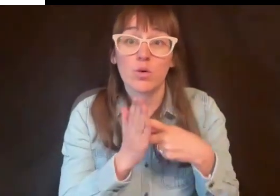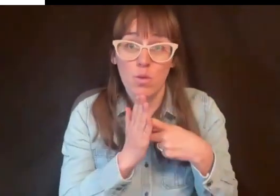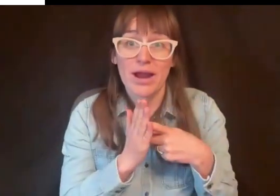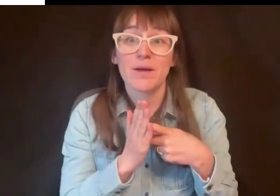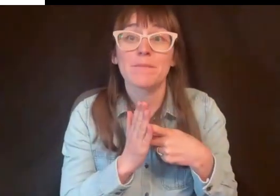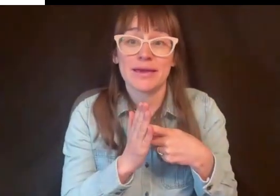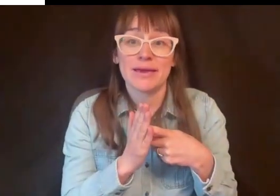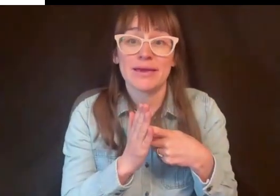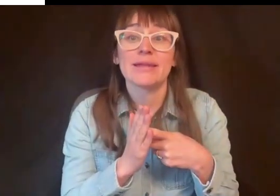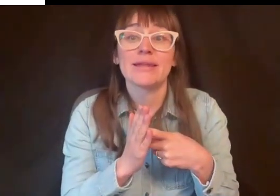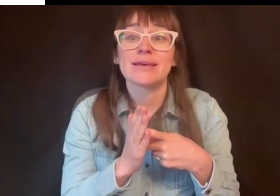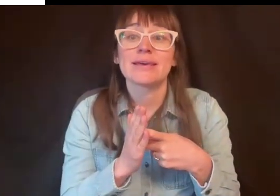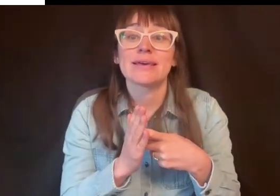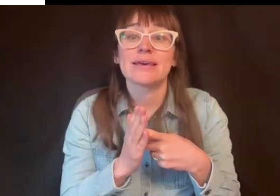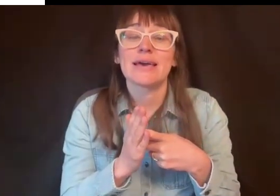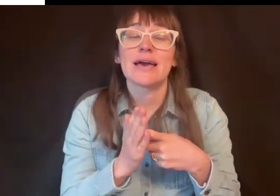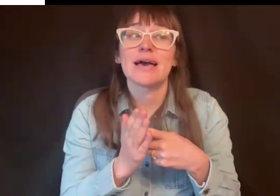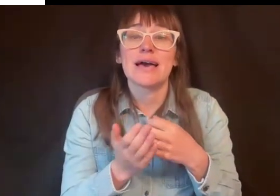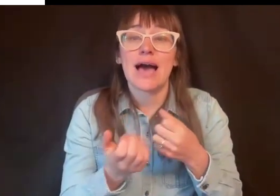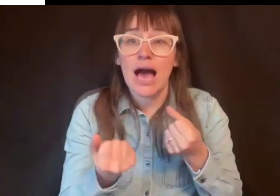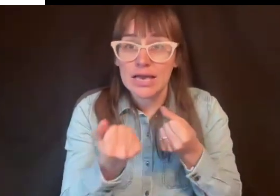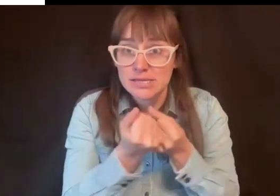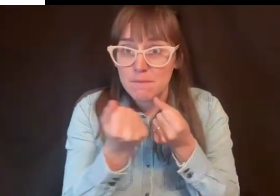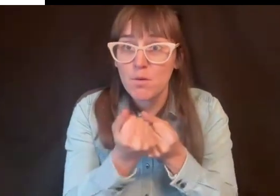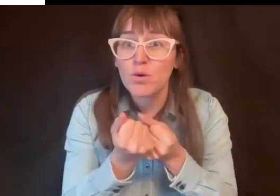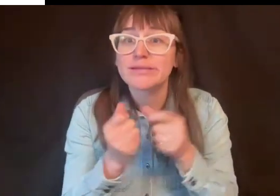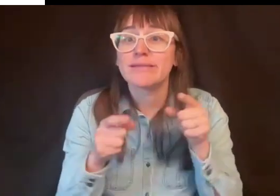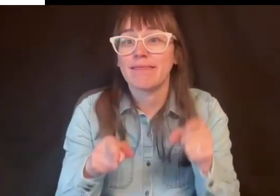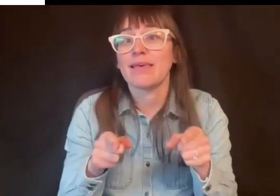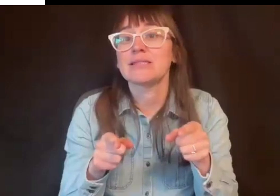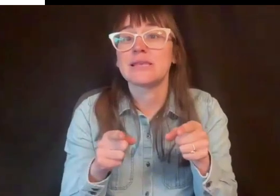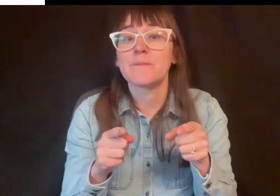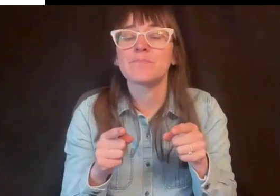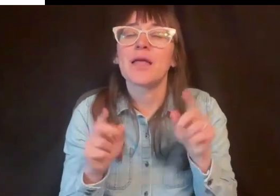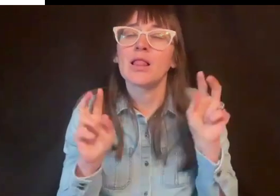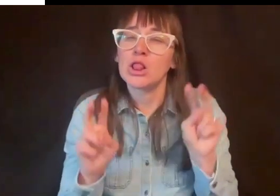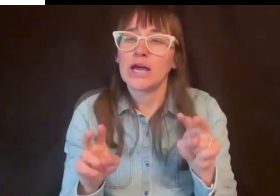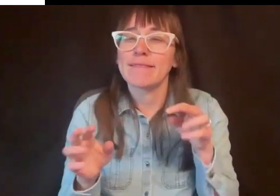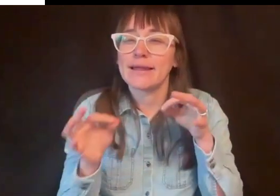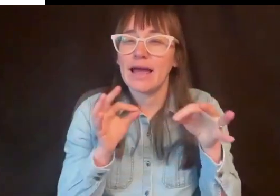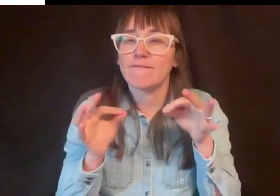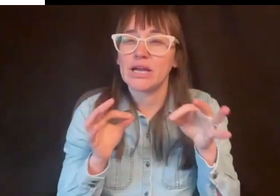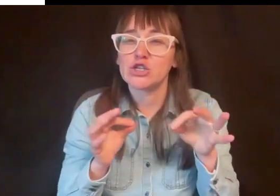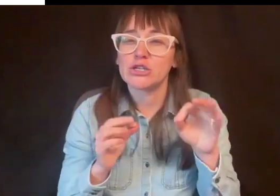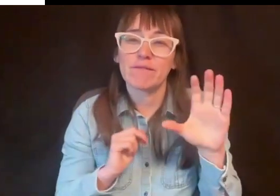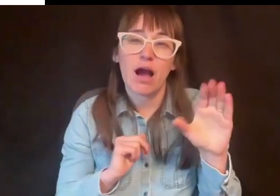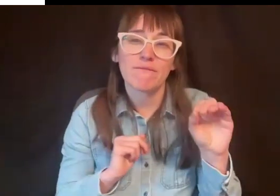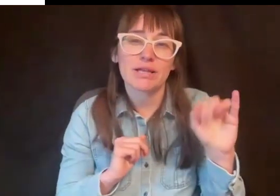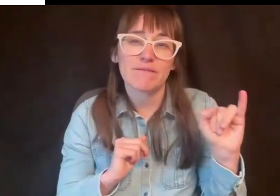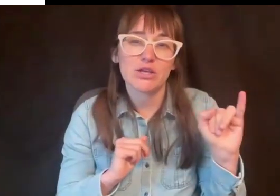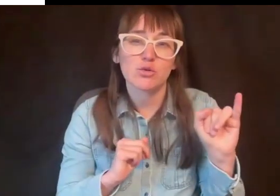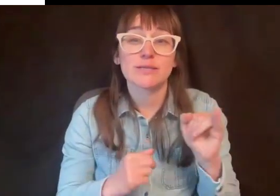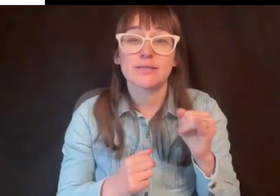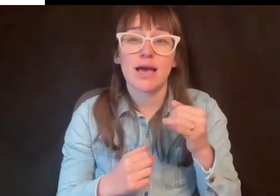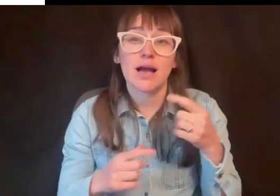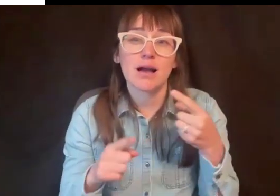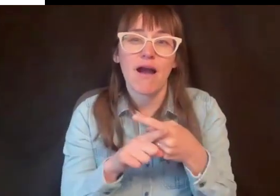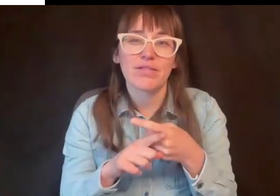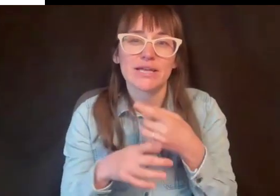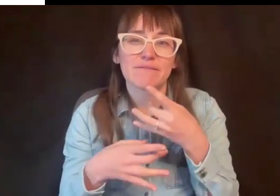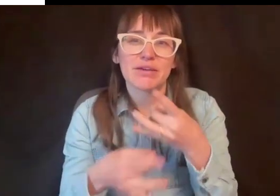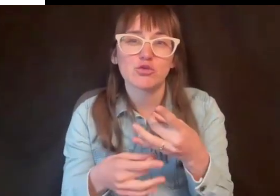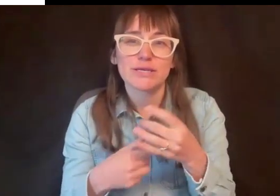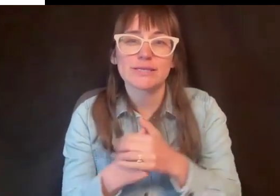rule assists in ensuring this. So let's look at the definition of conflict of interest. In section